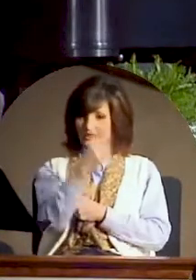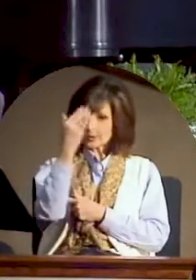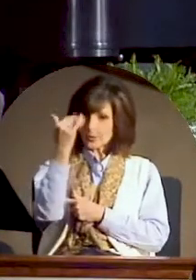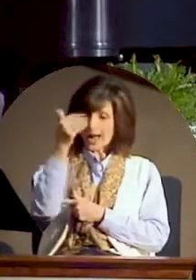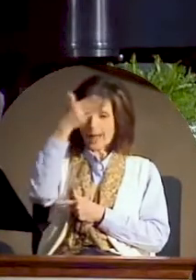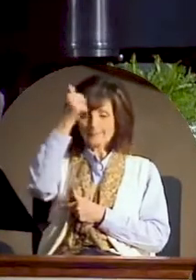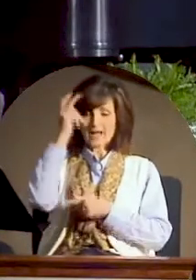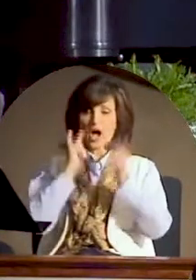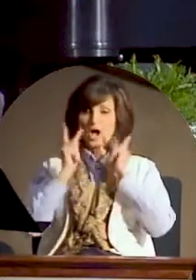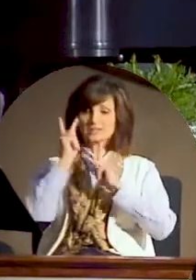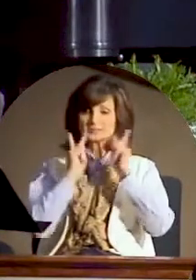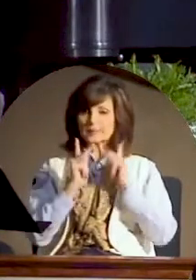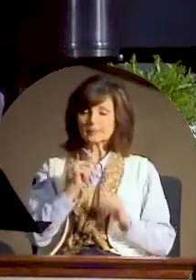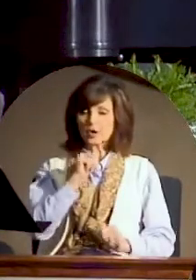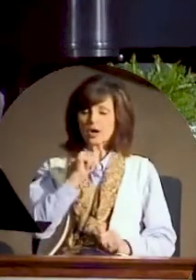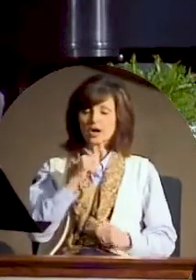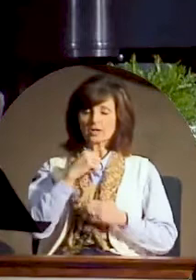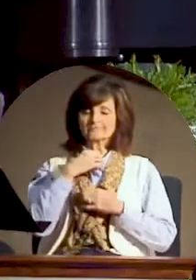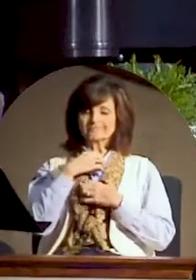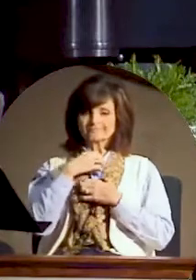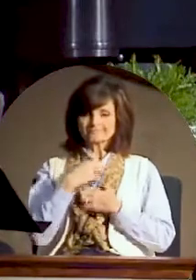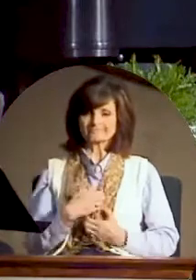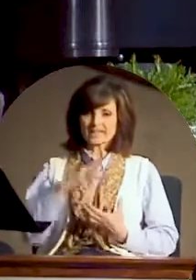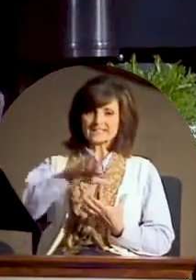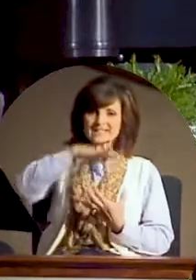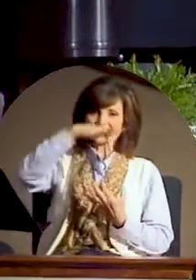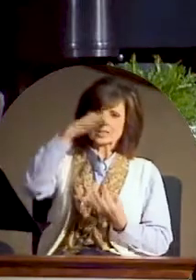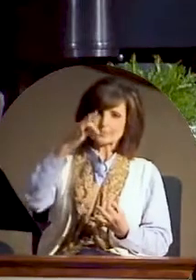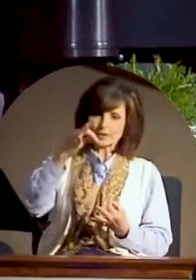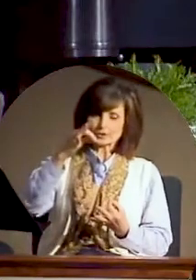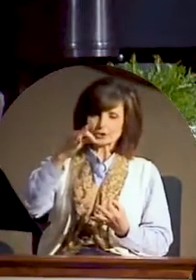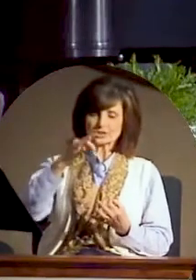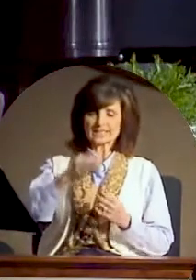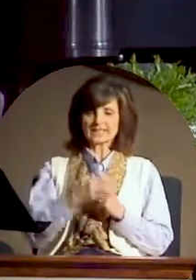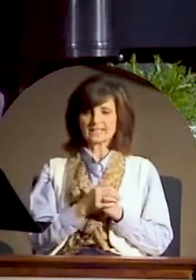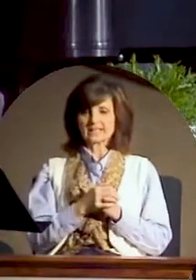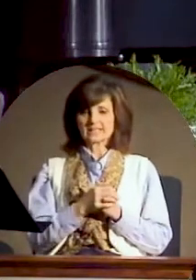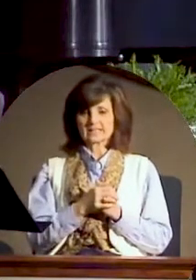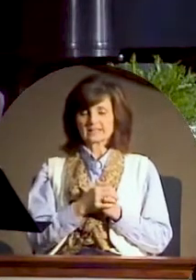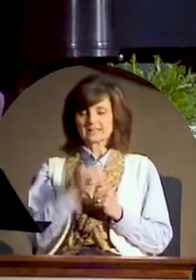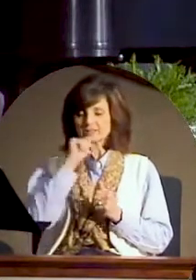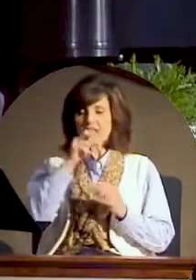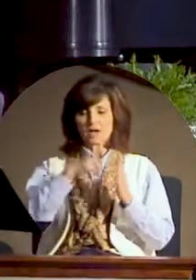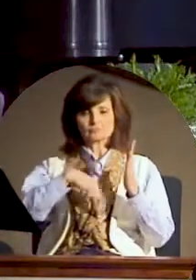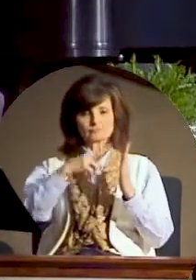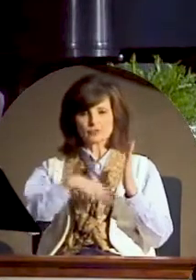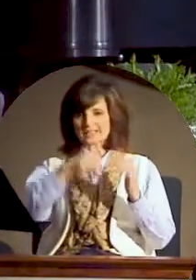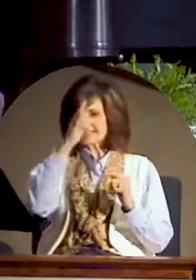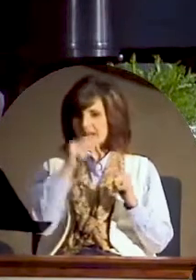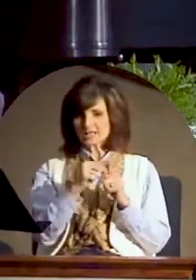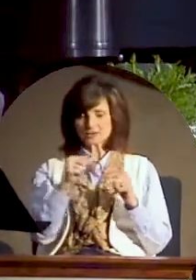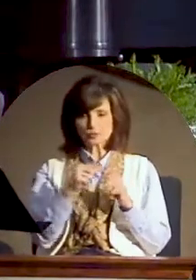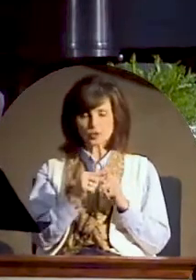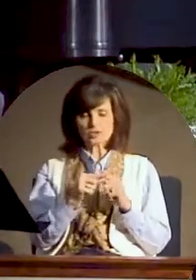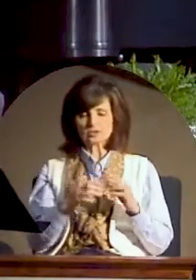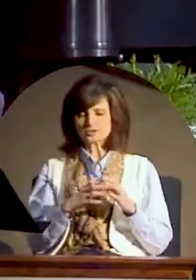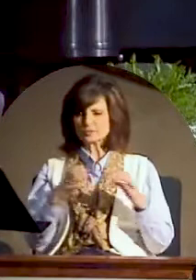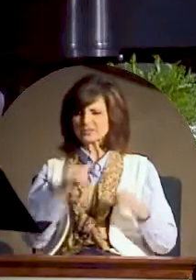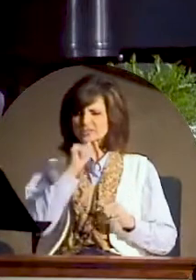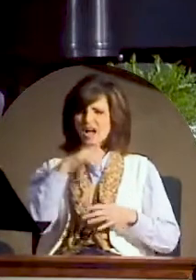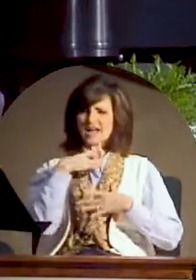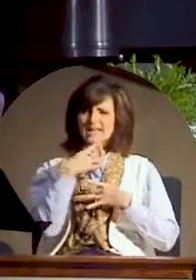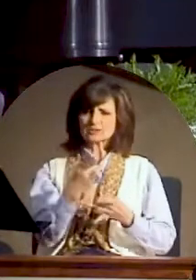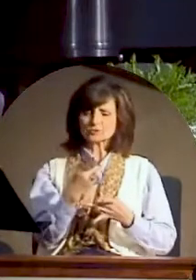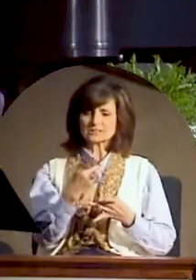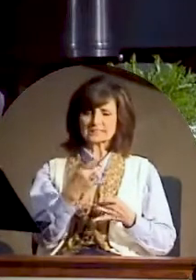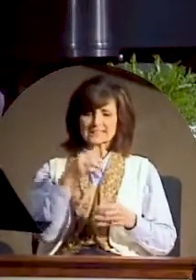because people are malnourished when it comes to the Word of God. There's so much disinterest in